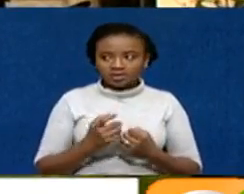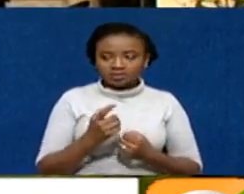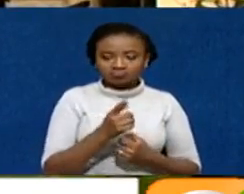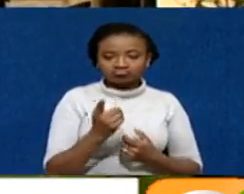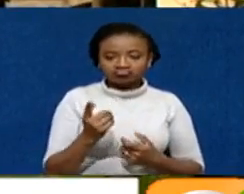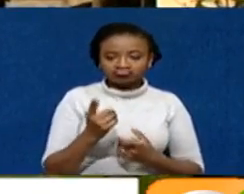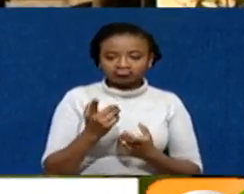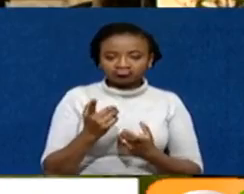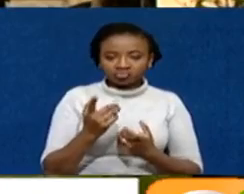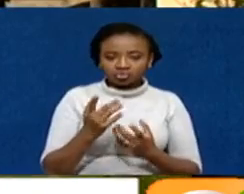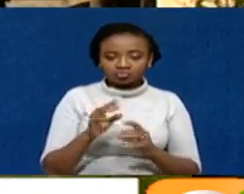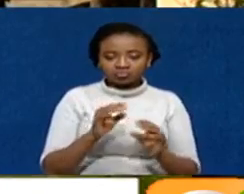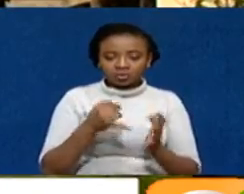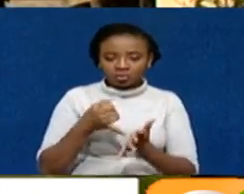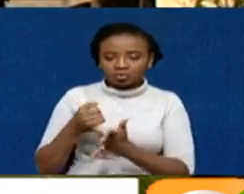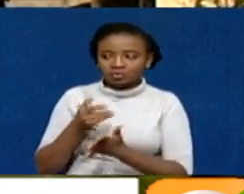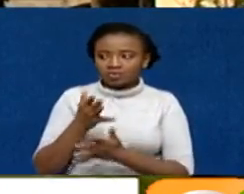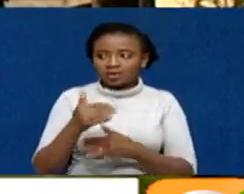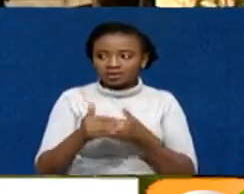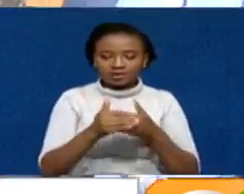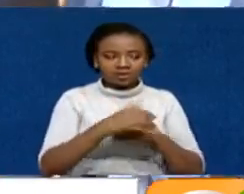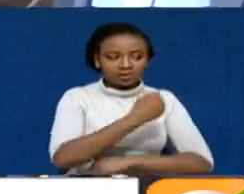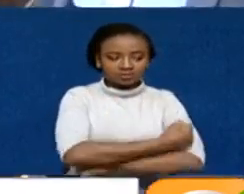nearby secondary schools in which their CBC